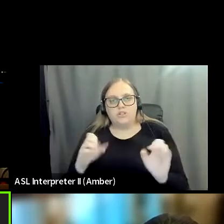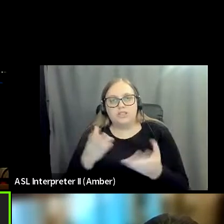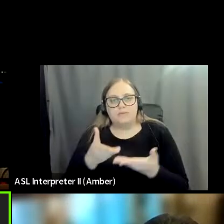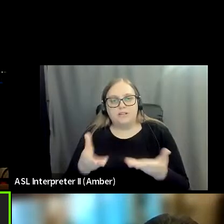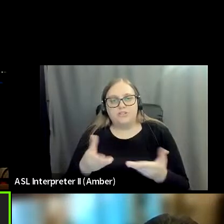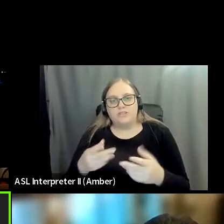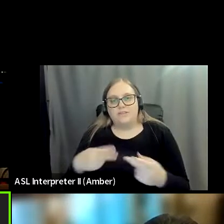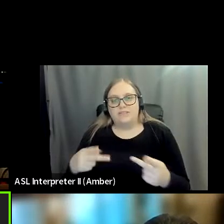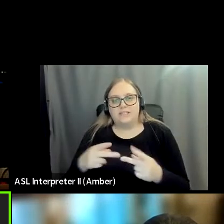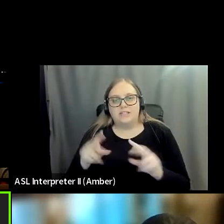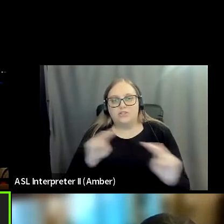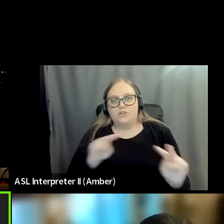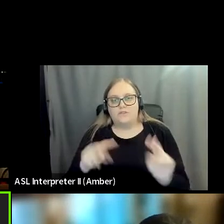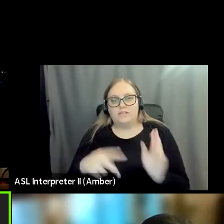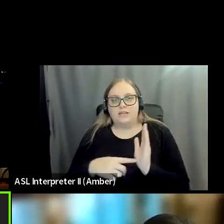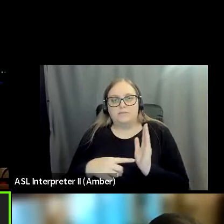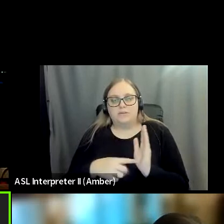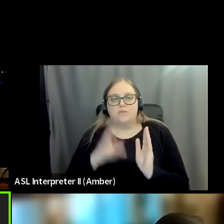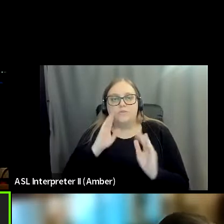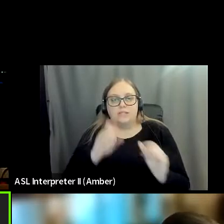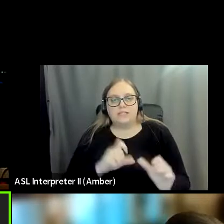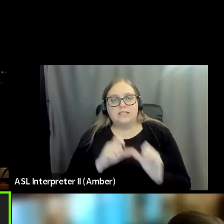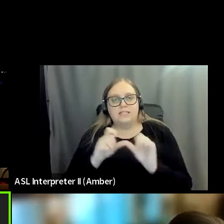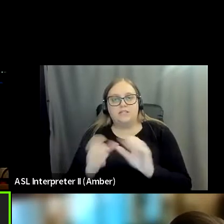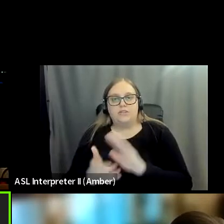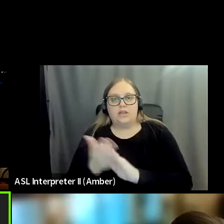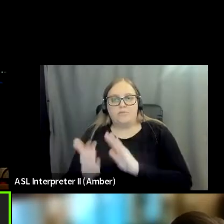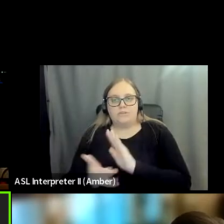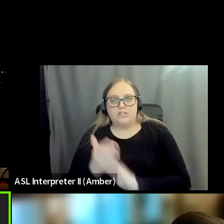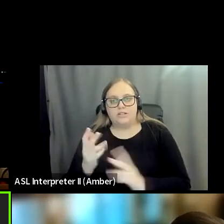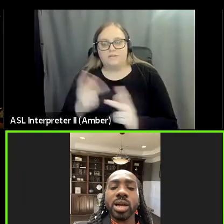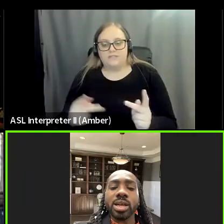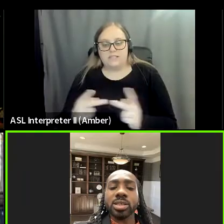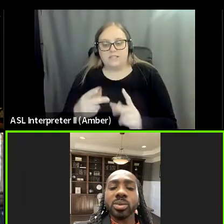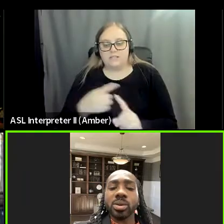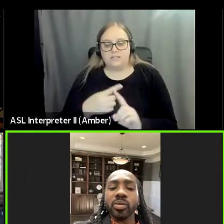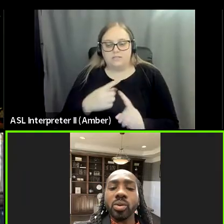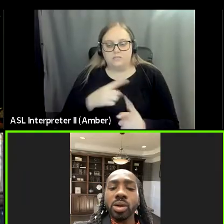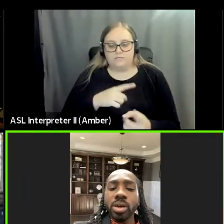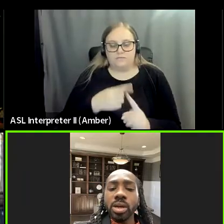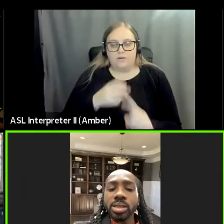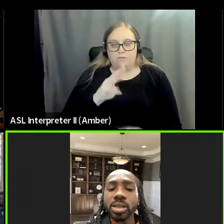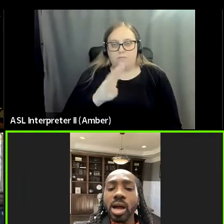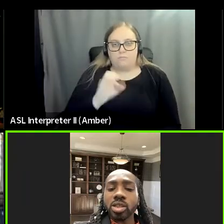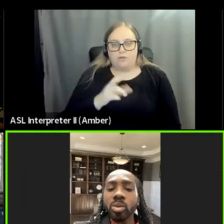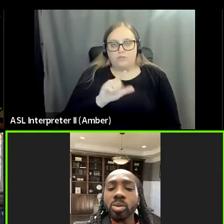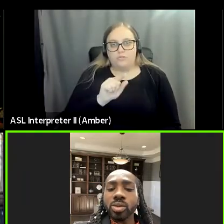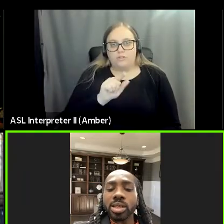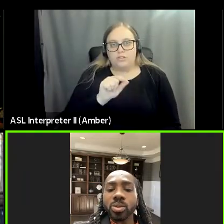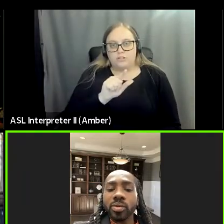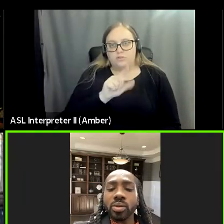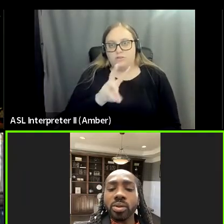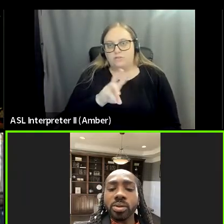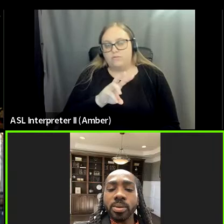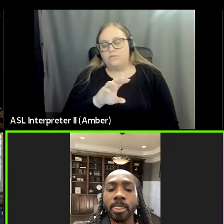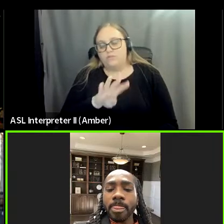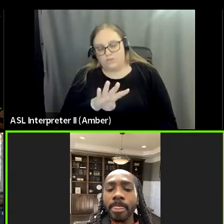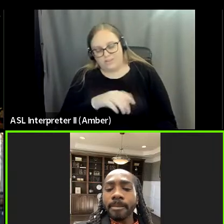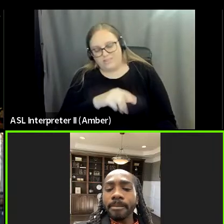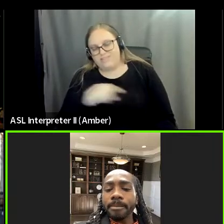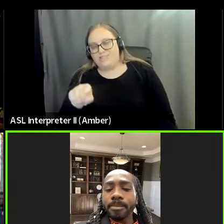Facilities Oversight Bill and will continue the operation of the facility from March 2024 until October